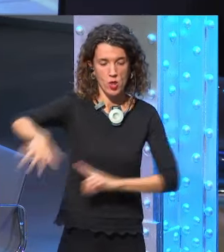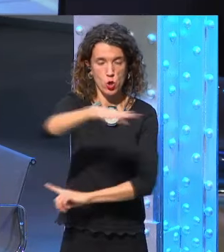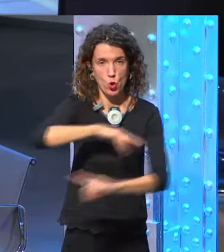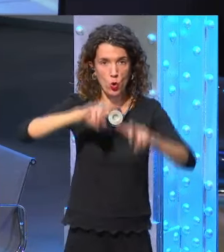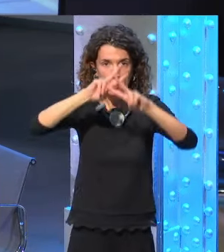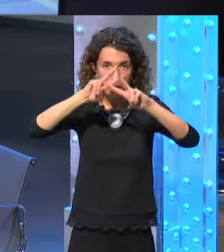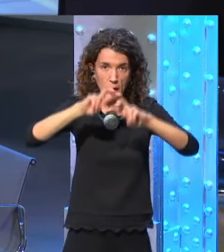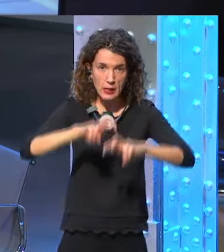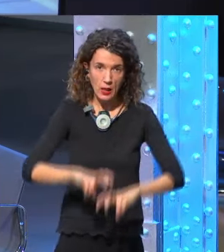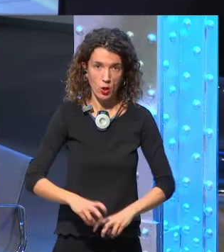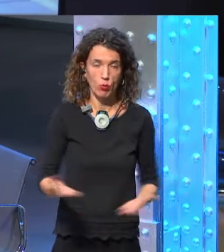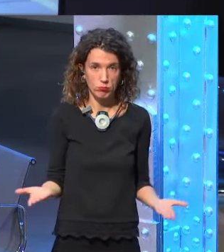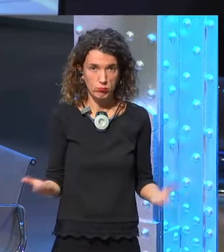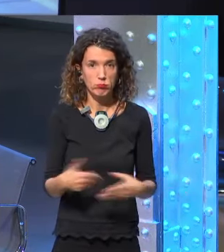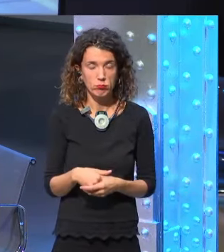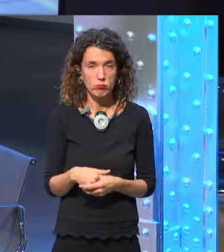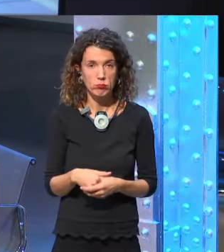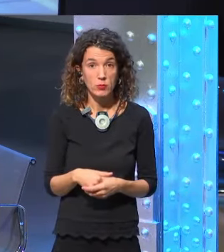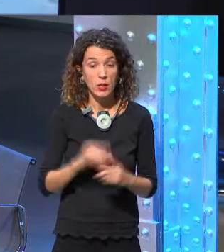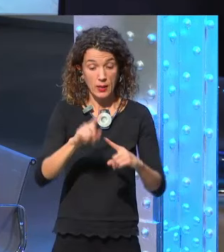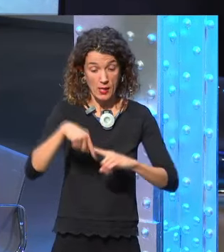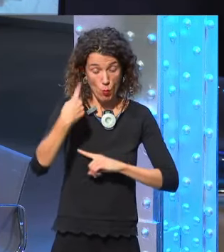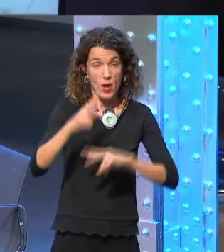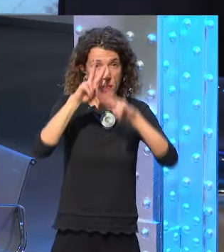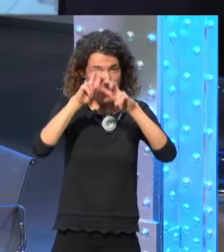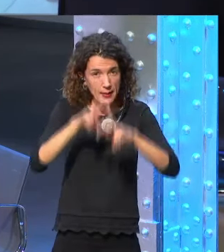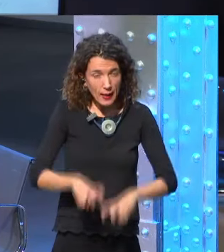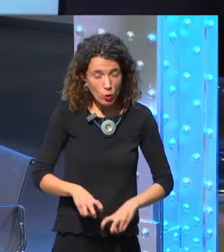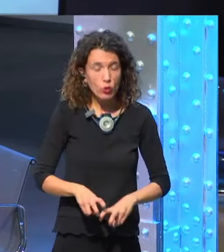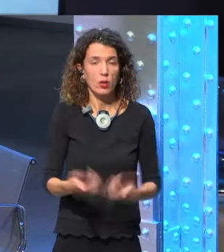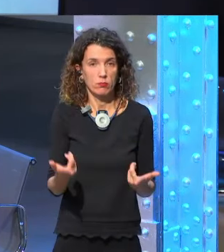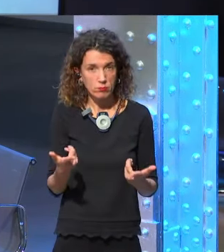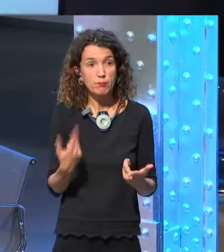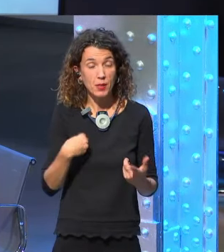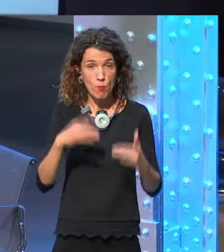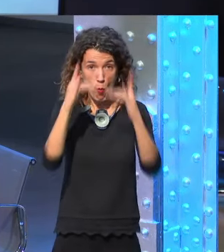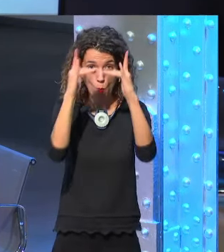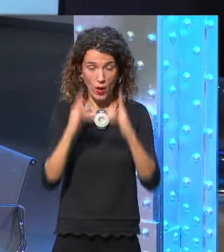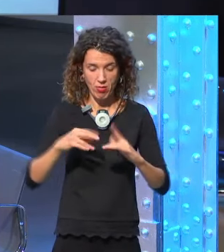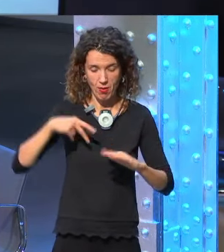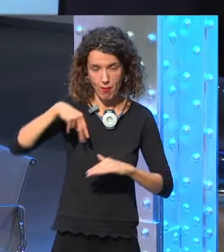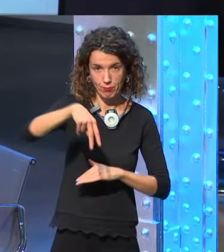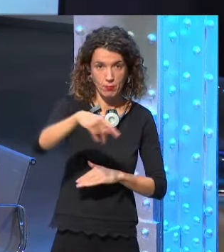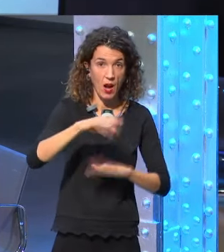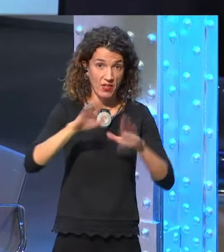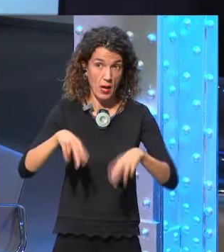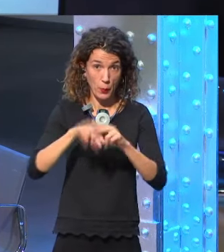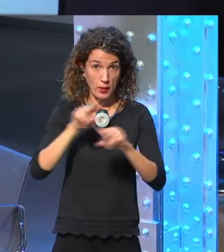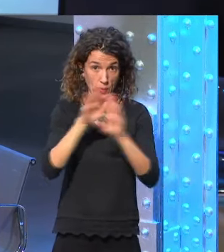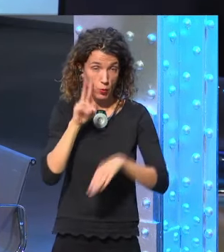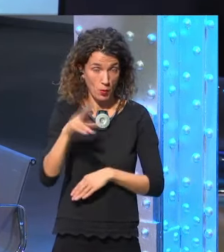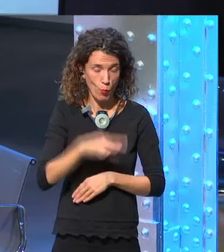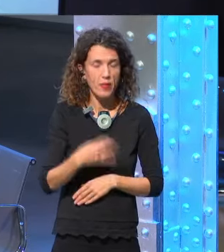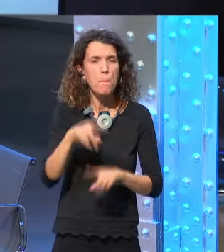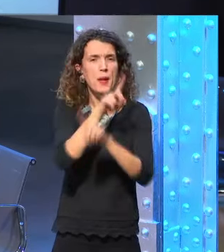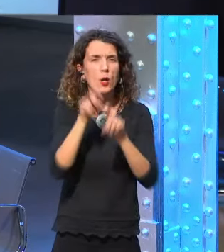built this bridge will walk over it. You're going to see it at the end of this video. And the question was, can we build that only by winding